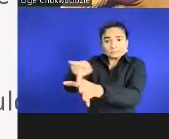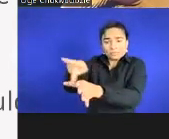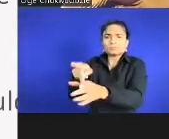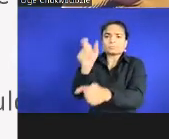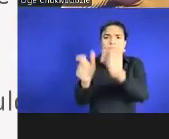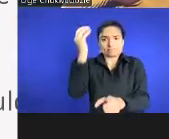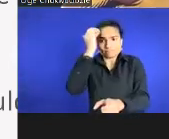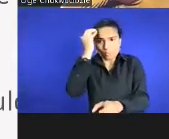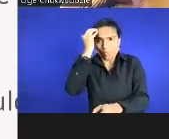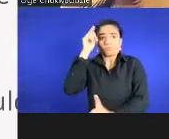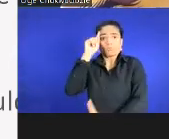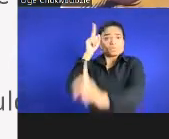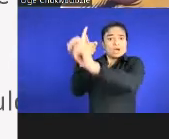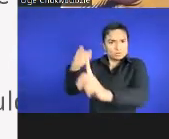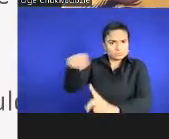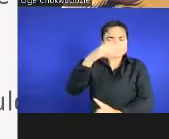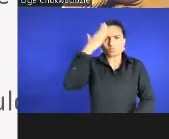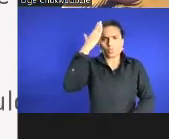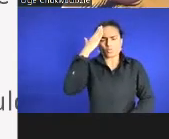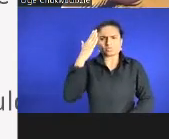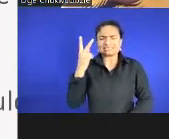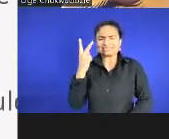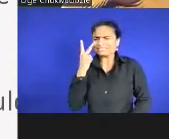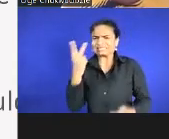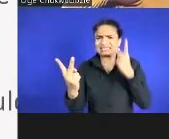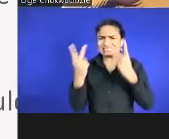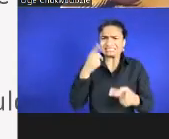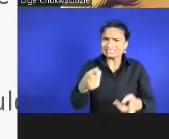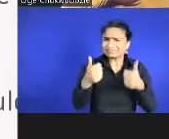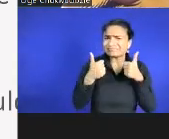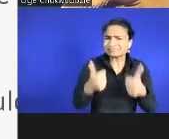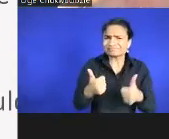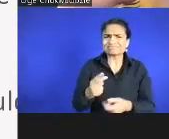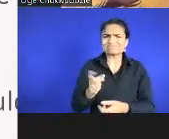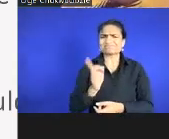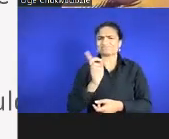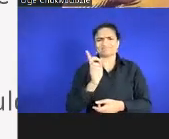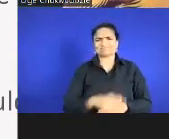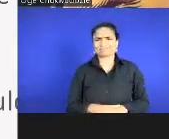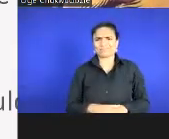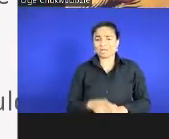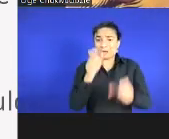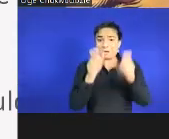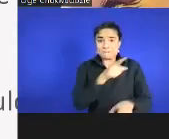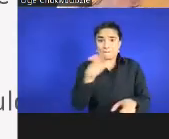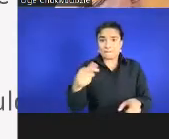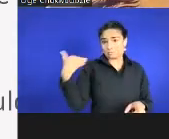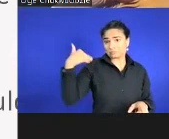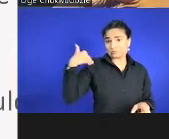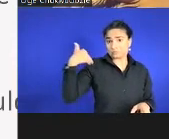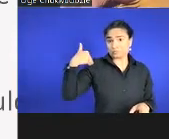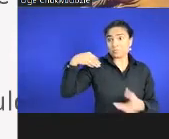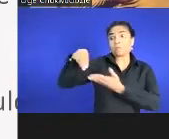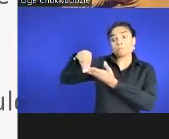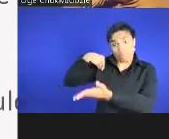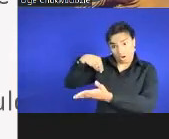to register you. Nobody should ask you for sex or any other thing to register. No, this is, have IEC materials, tick